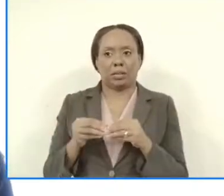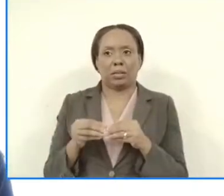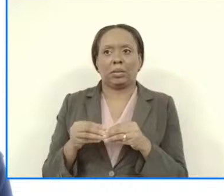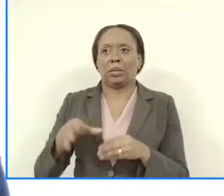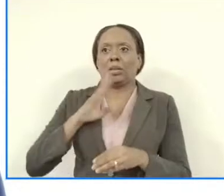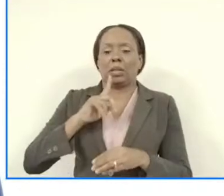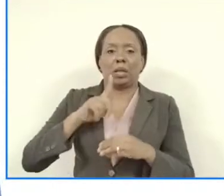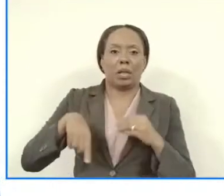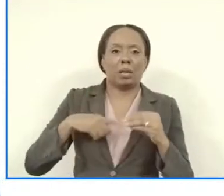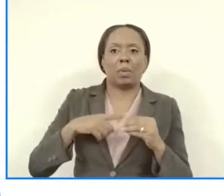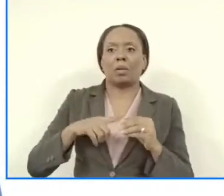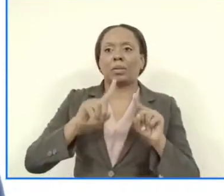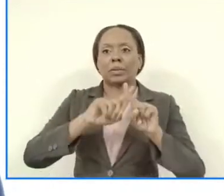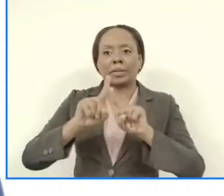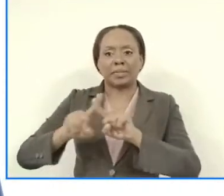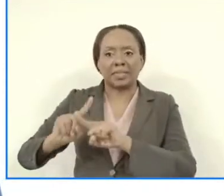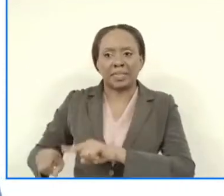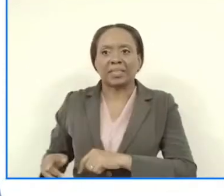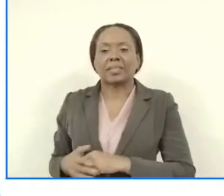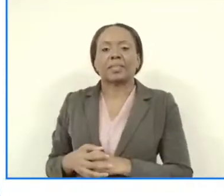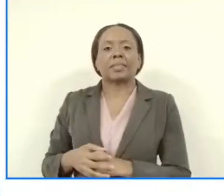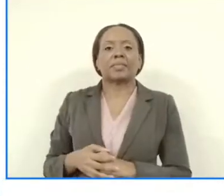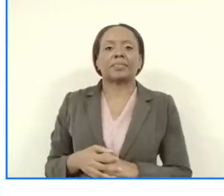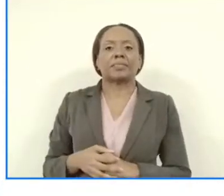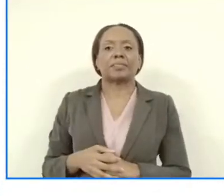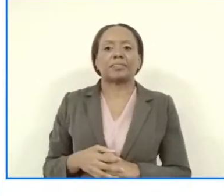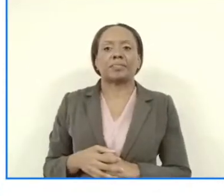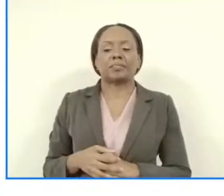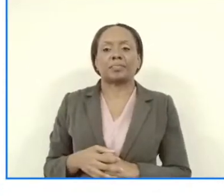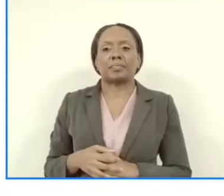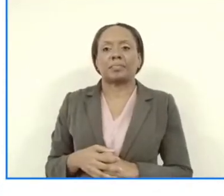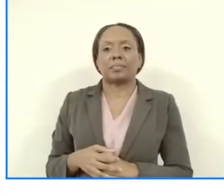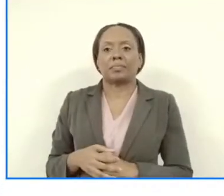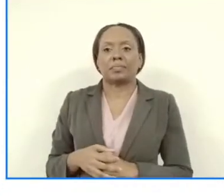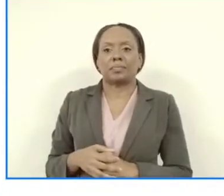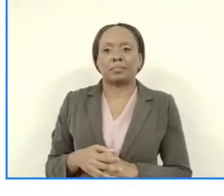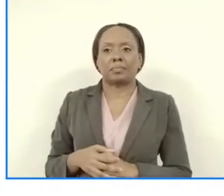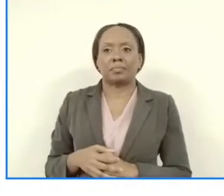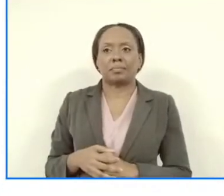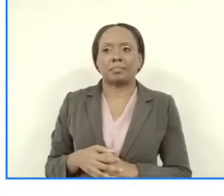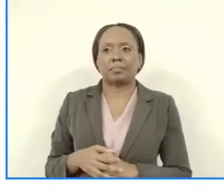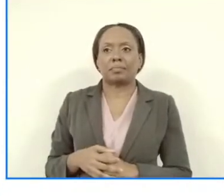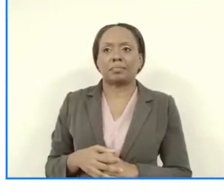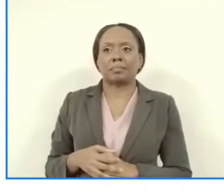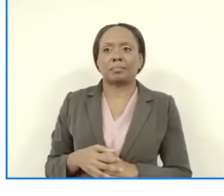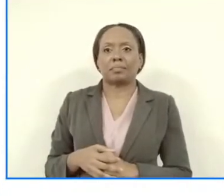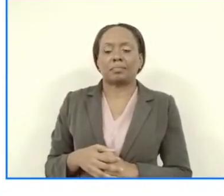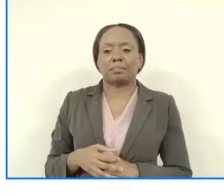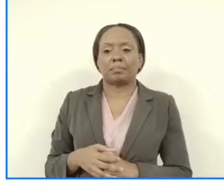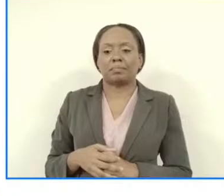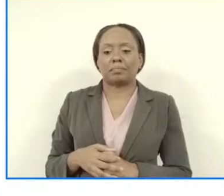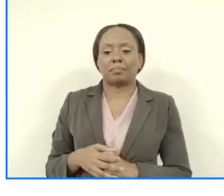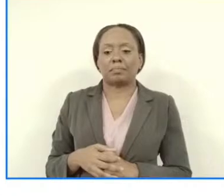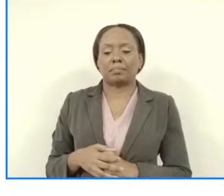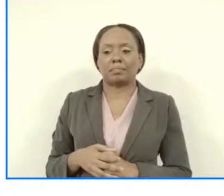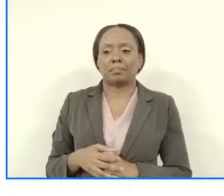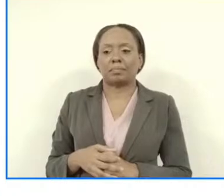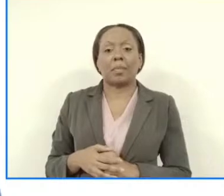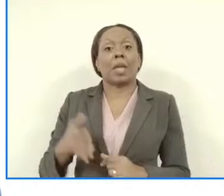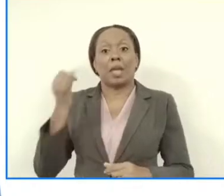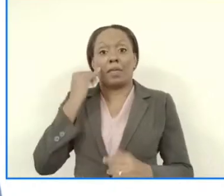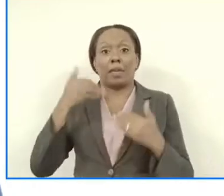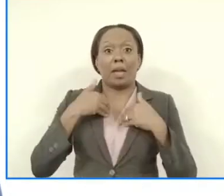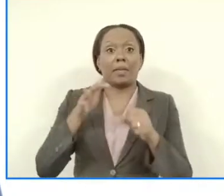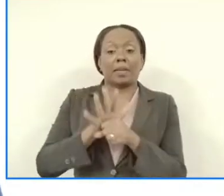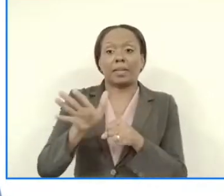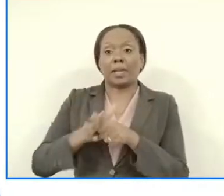their various segments. So do we have sufficient spares? Do we have our fuel supplies in hand? And are we